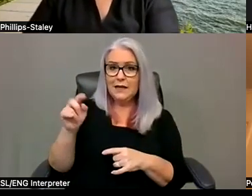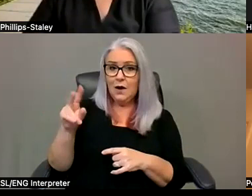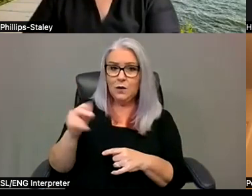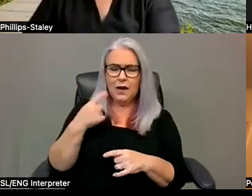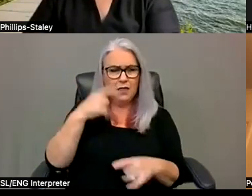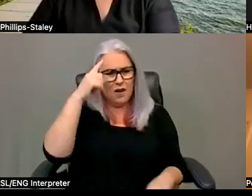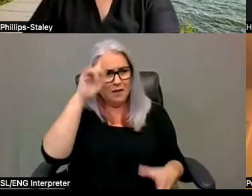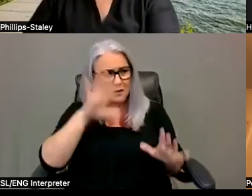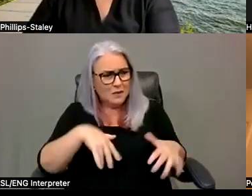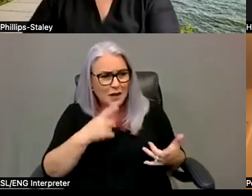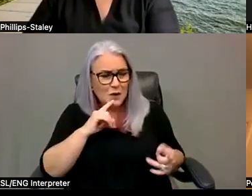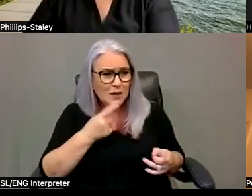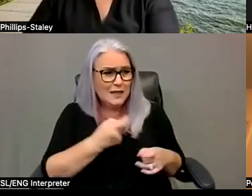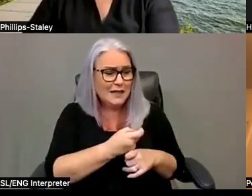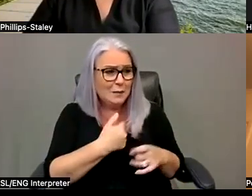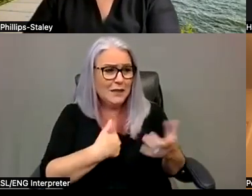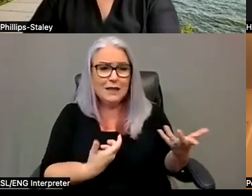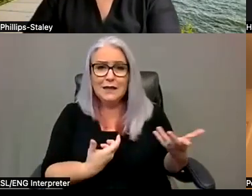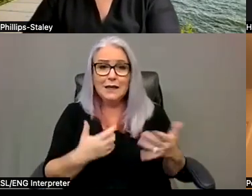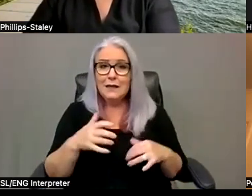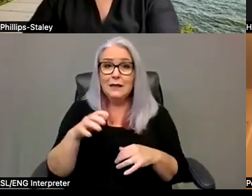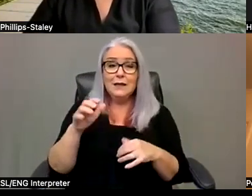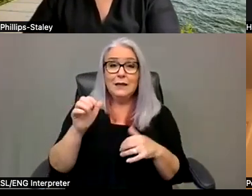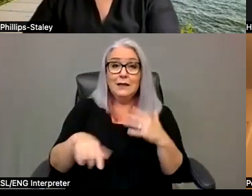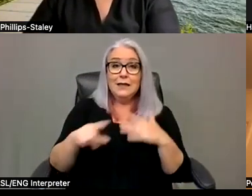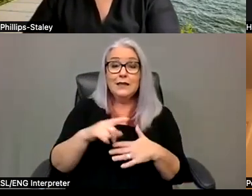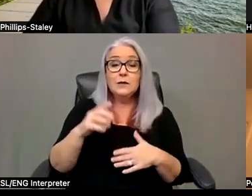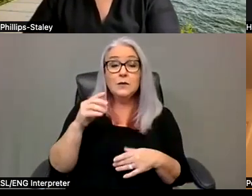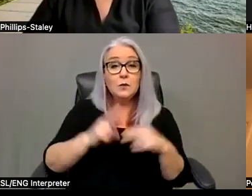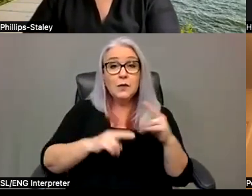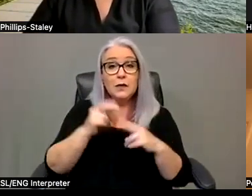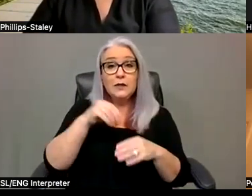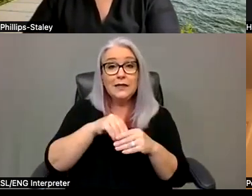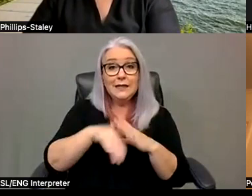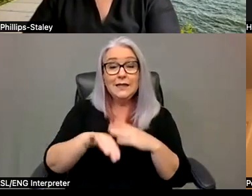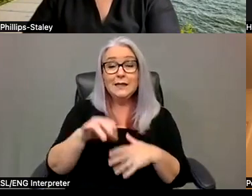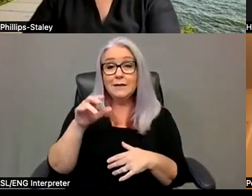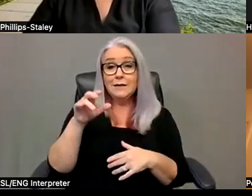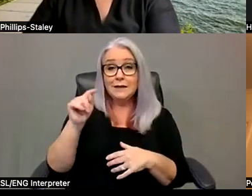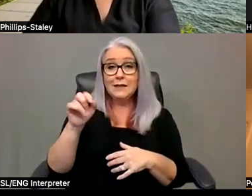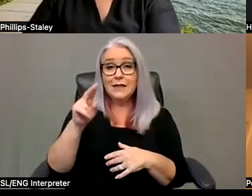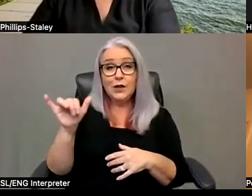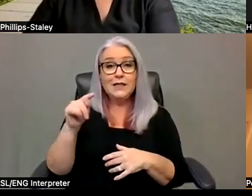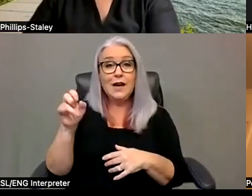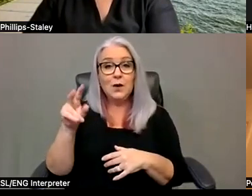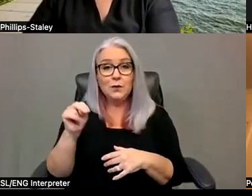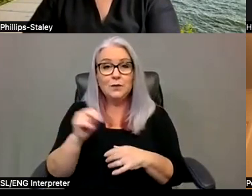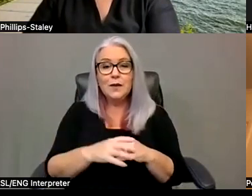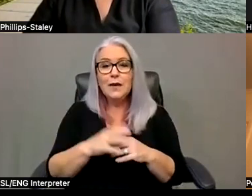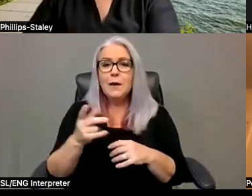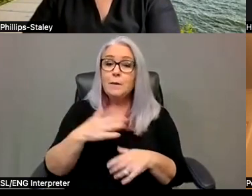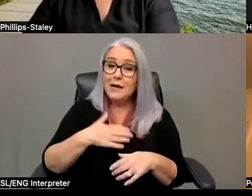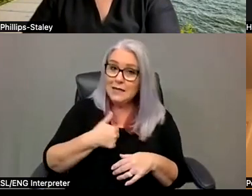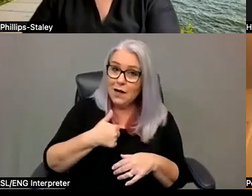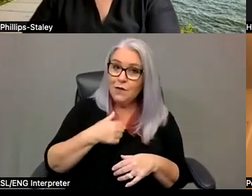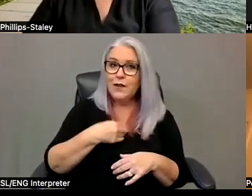me. There were proposals to build ADUs in Tarrytown. So myself, two of our daughters and myself took it